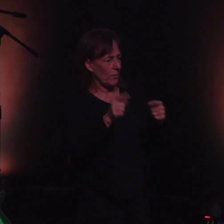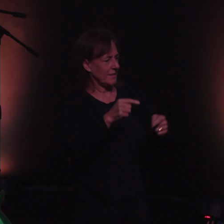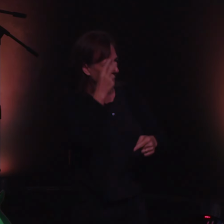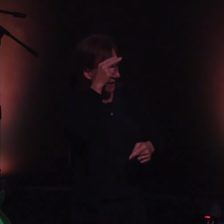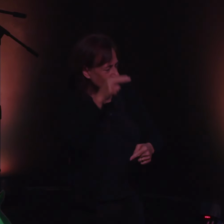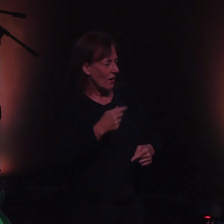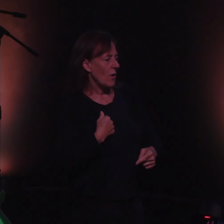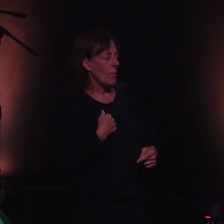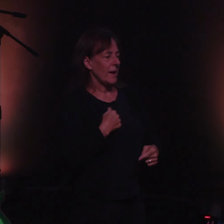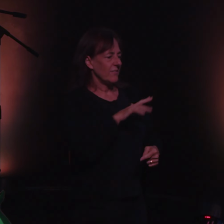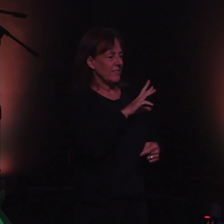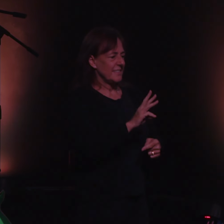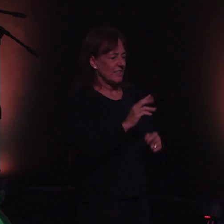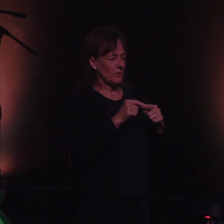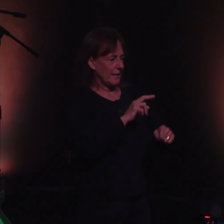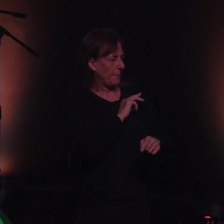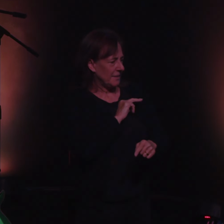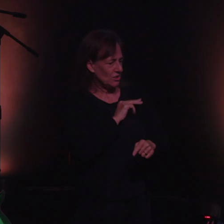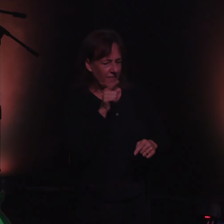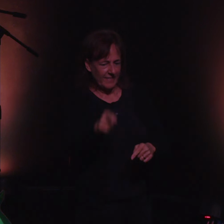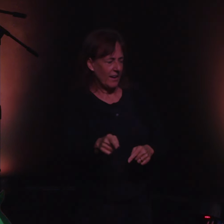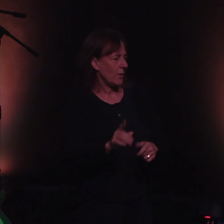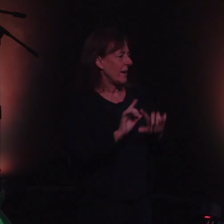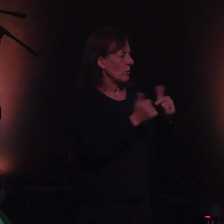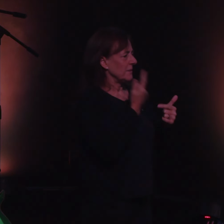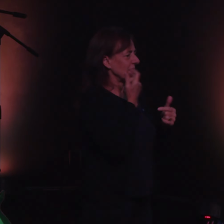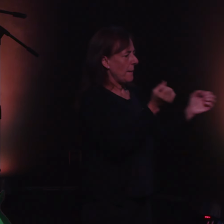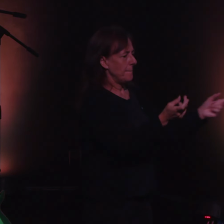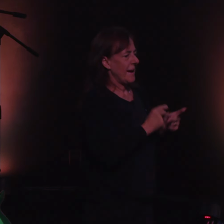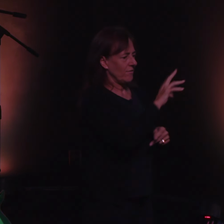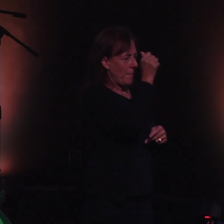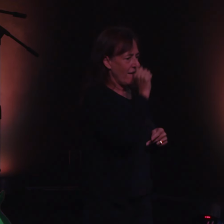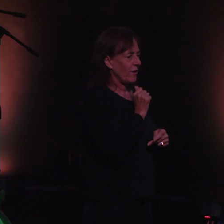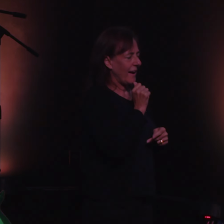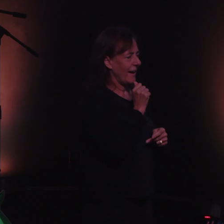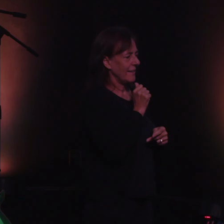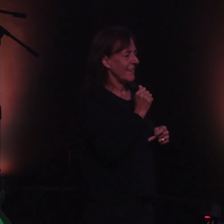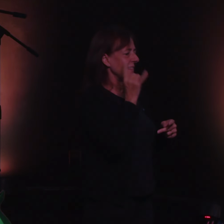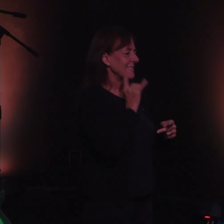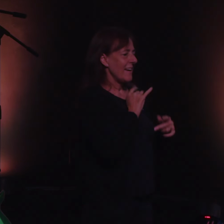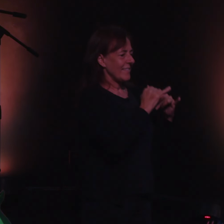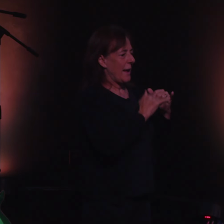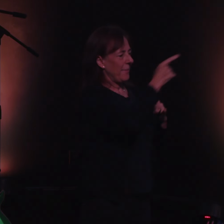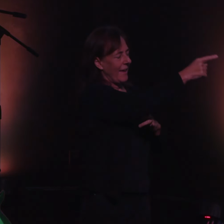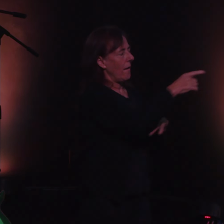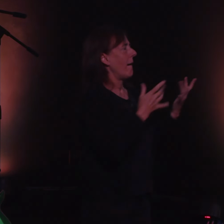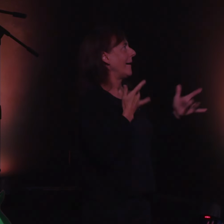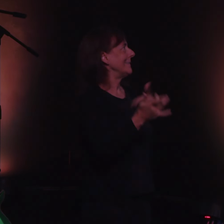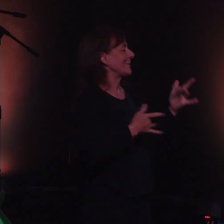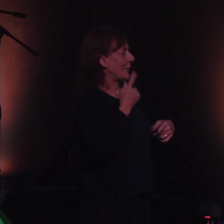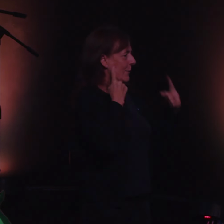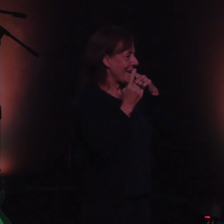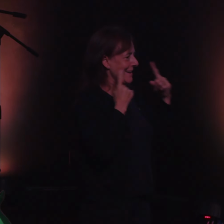have our 56ers who did missions internally. And we have a group that just got back from Africa that put on a deaf camp over there. And I can't wait to hear